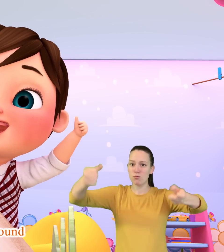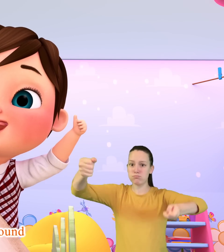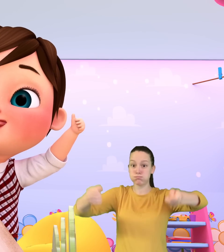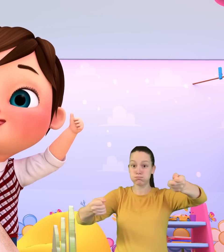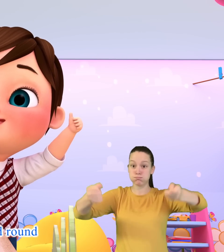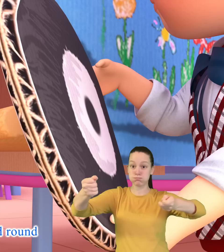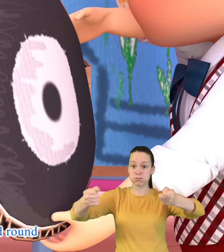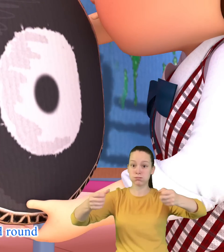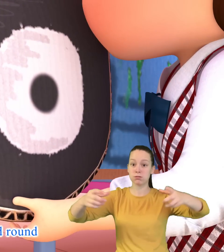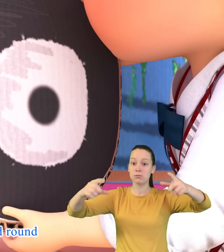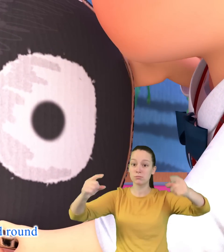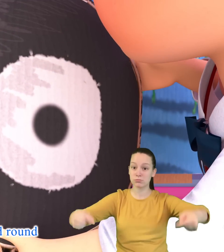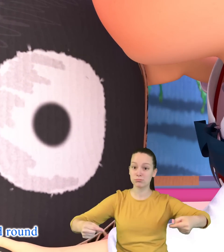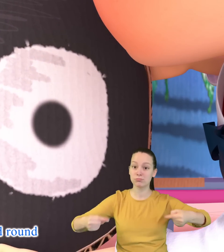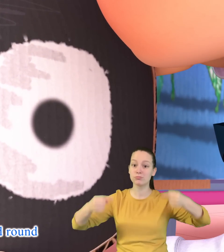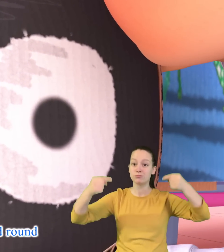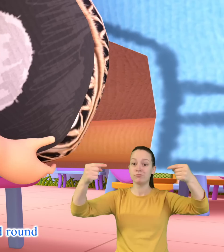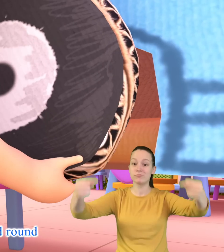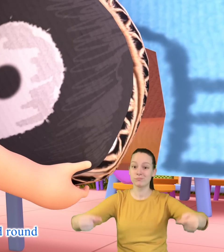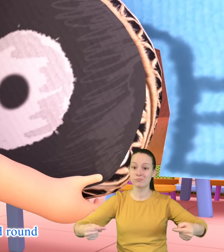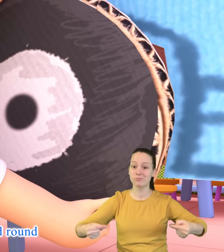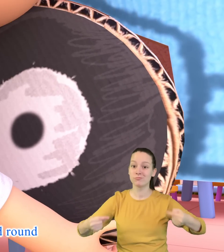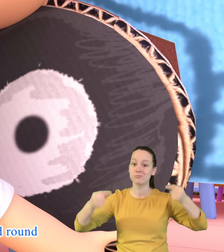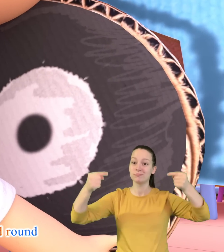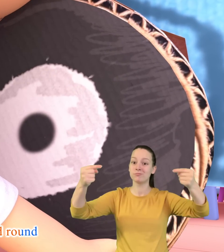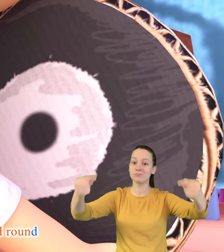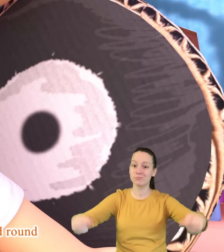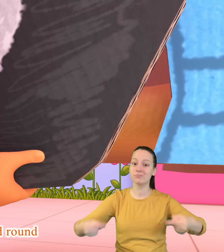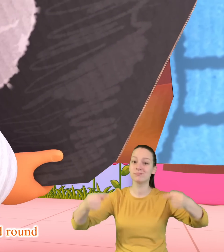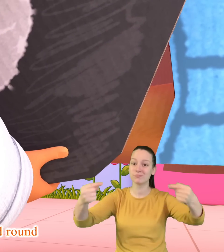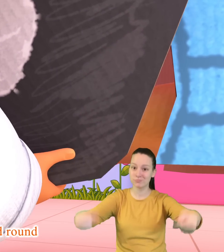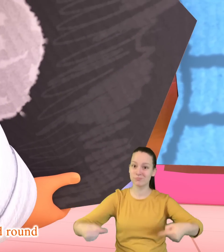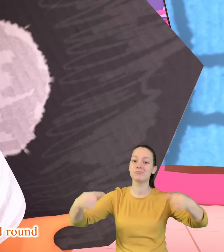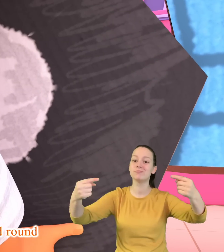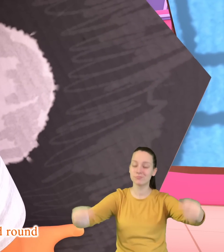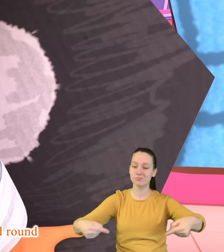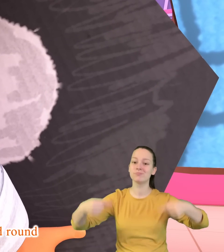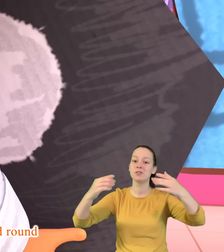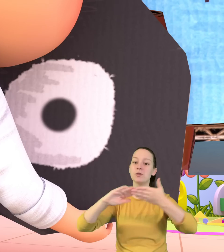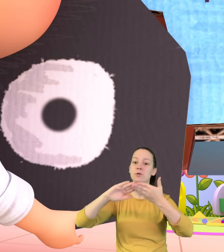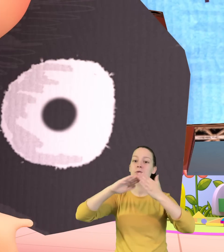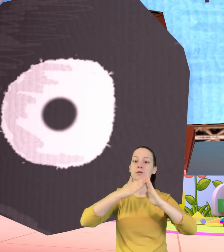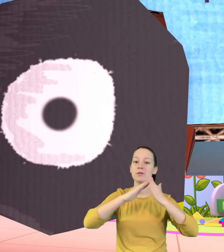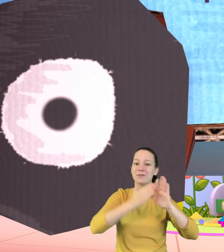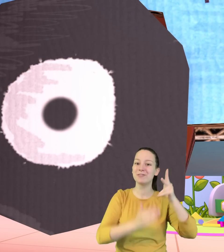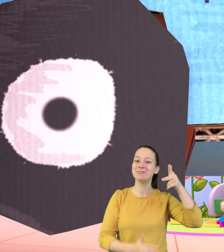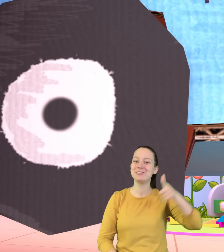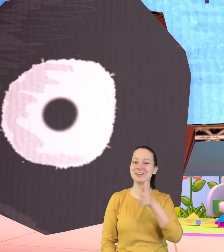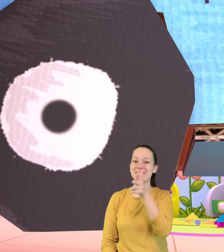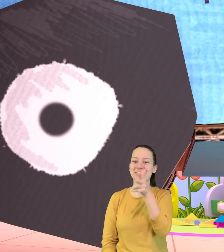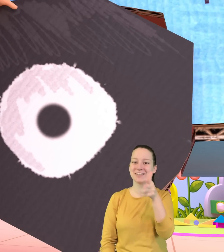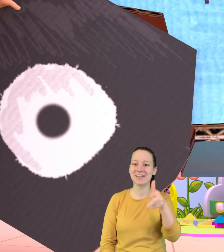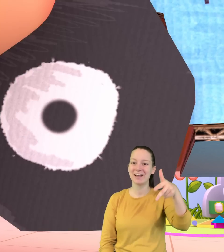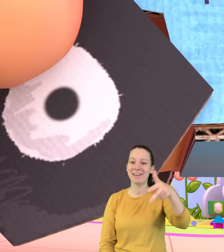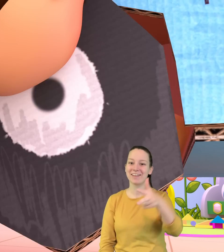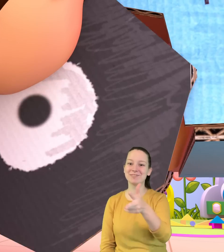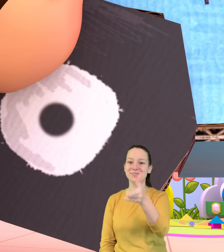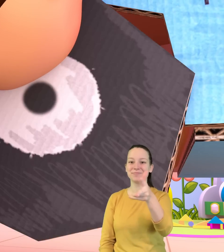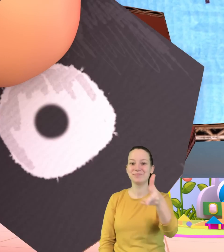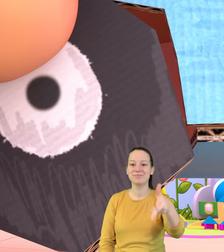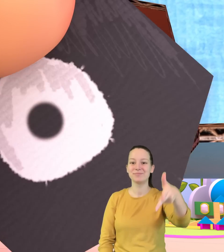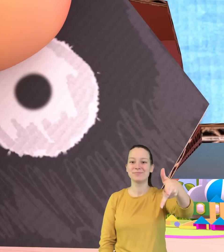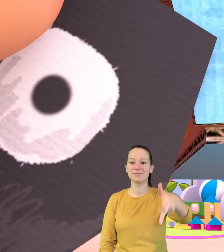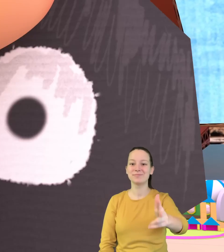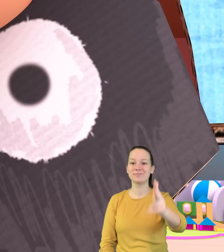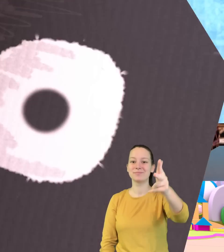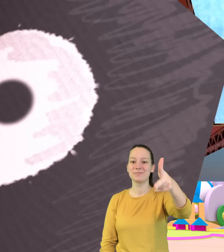and round. The wheels on the bus go round and round, all through